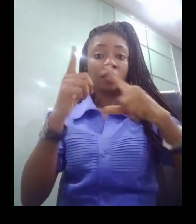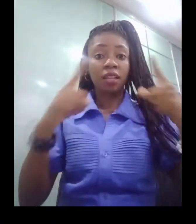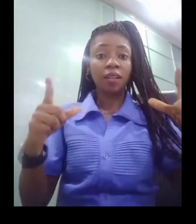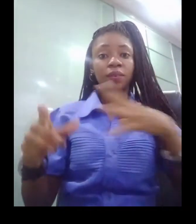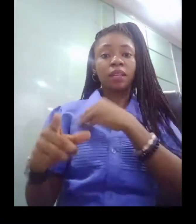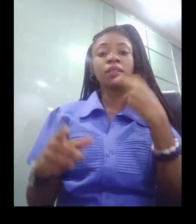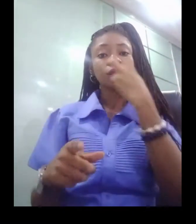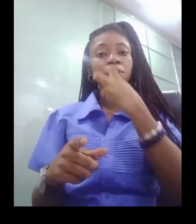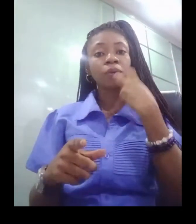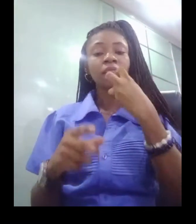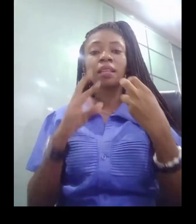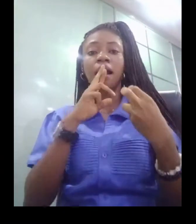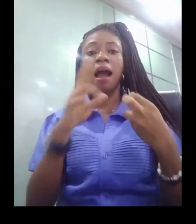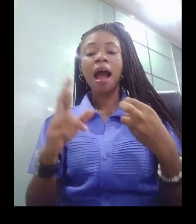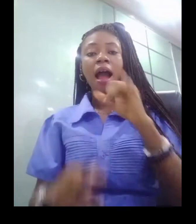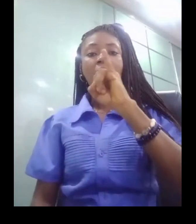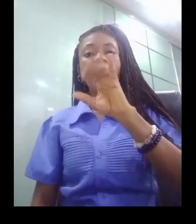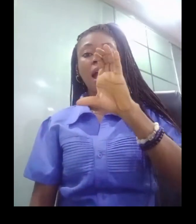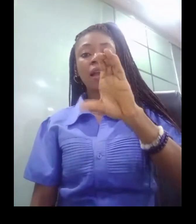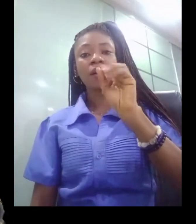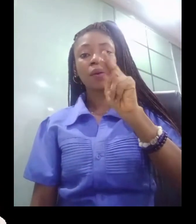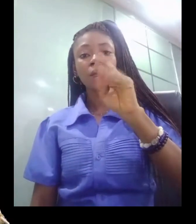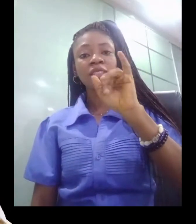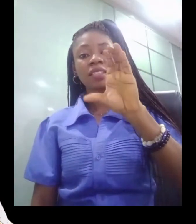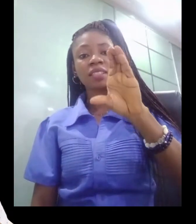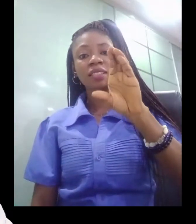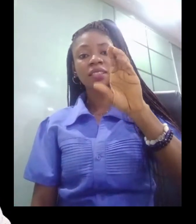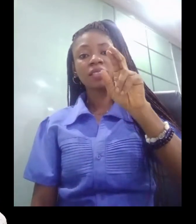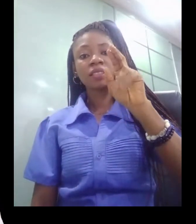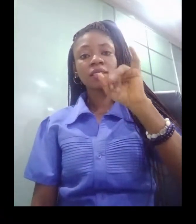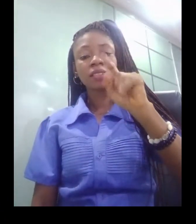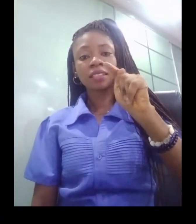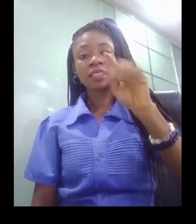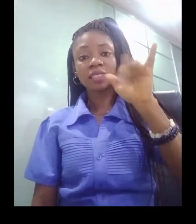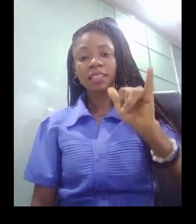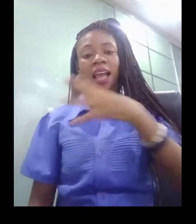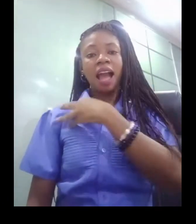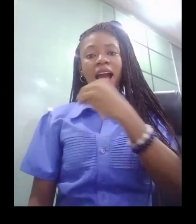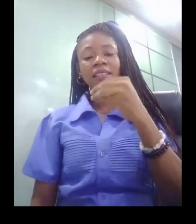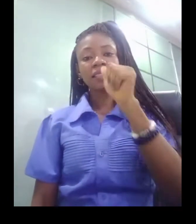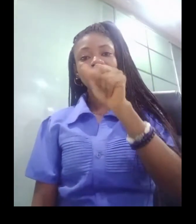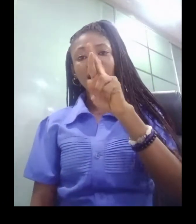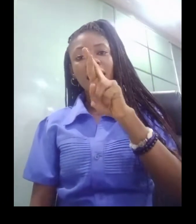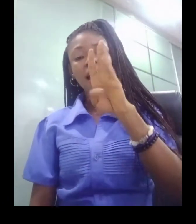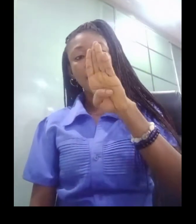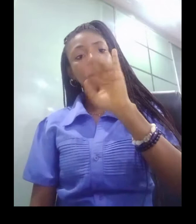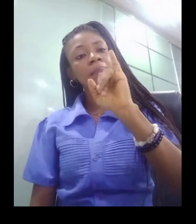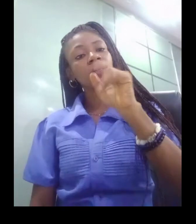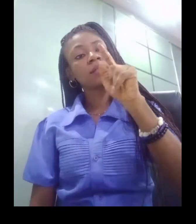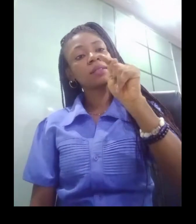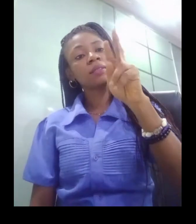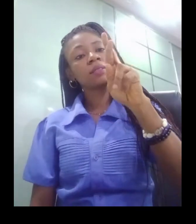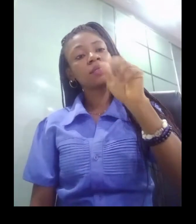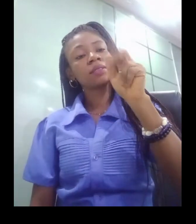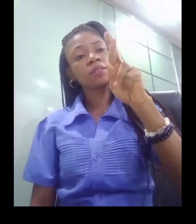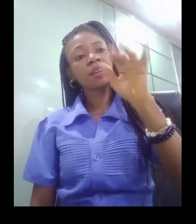and arbitrariness. And in measurement, studies have it that sign languages are